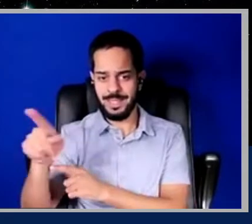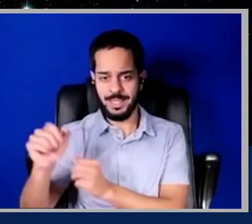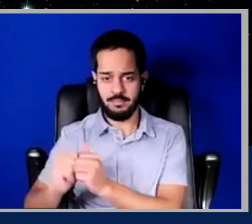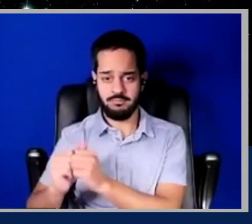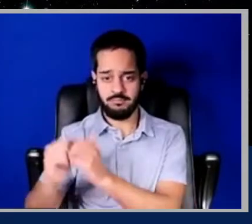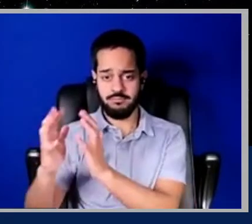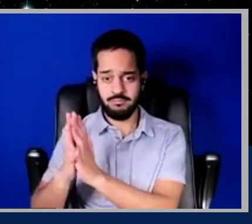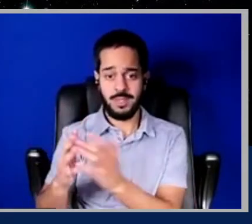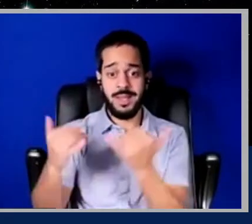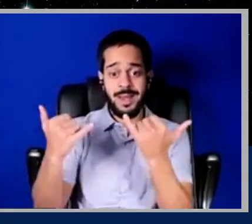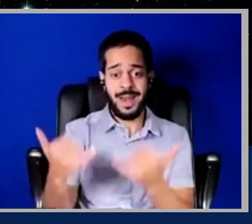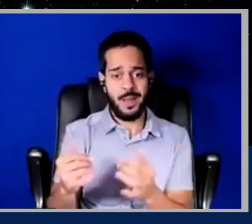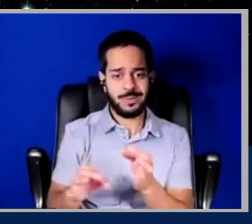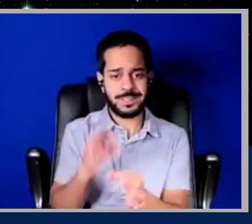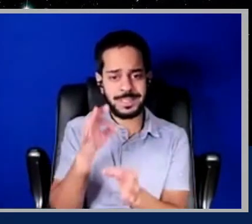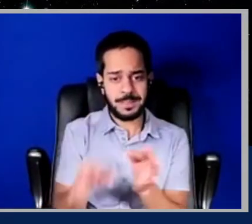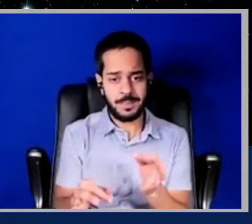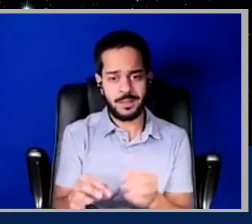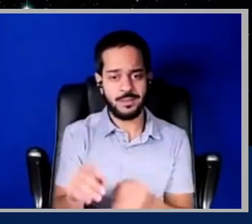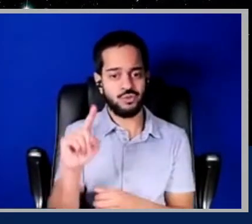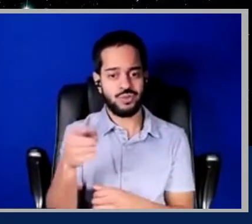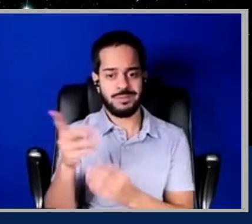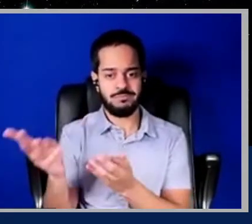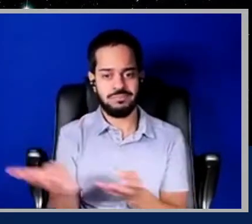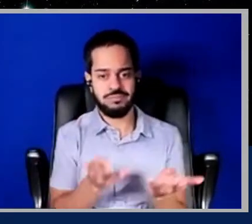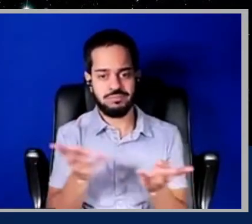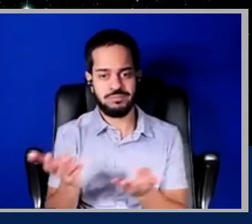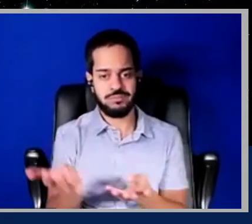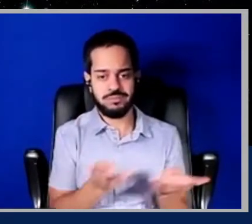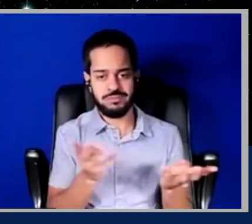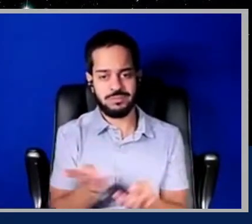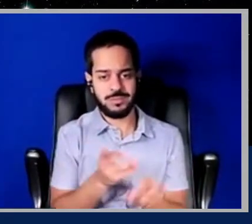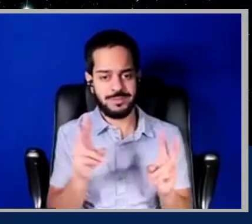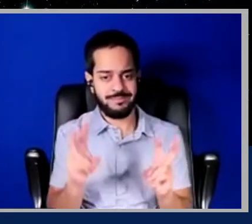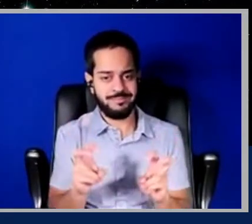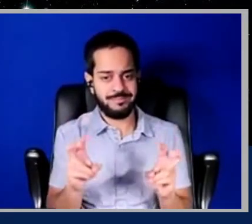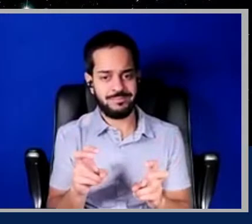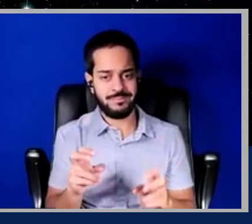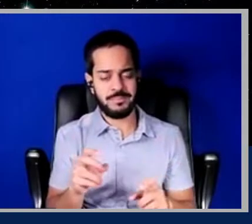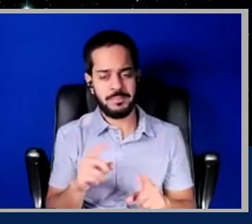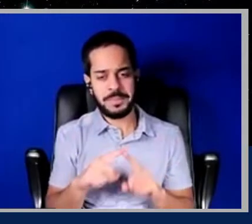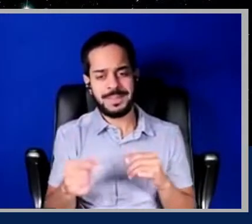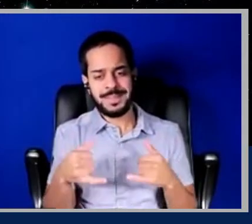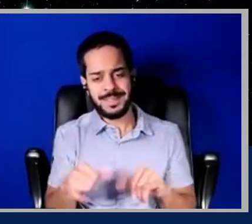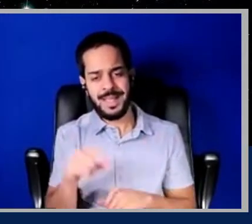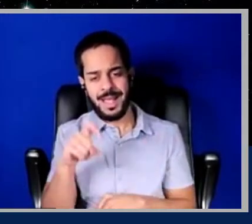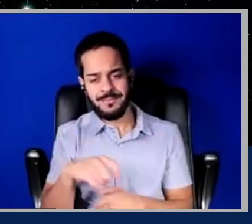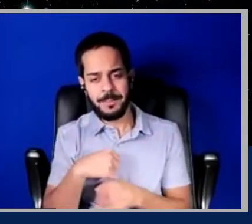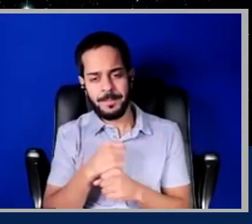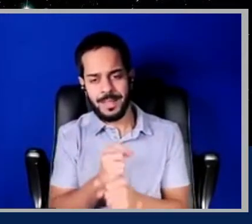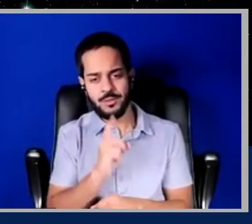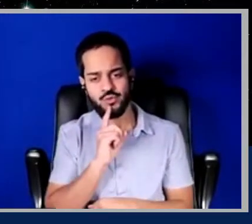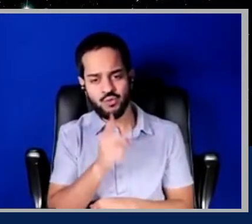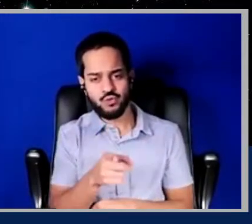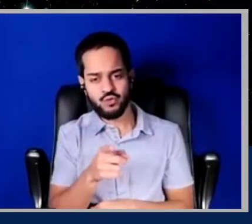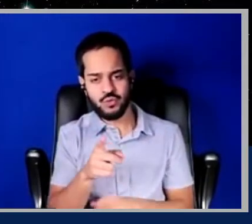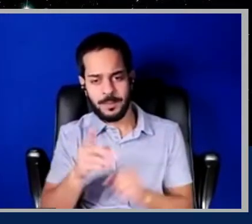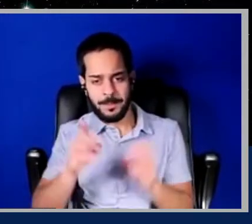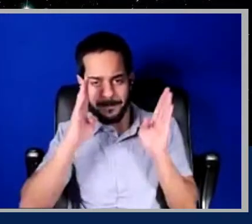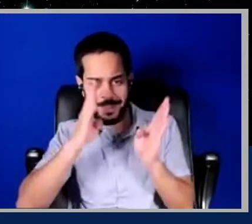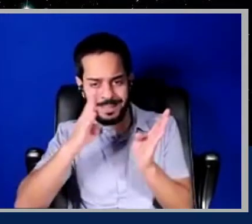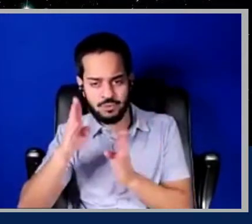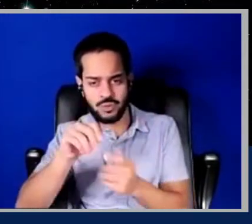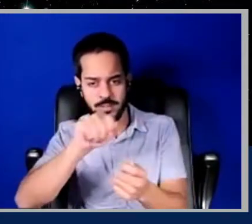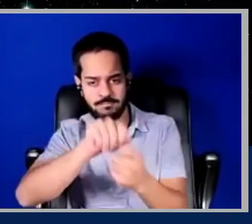a simple process. You're just spitting out. We do have to make sure we like pay attention to the